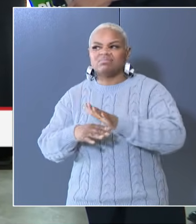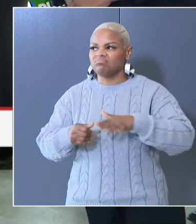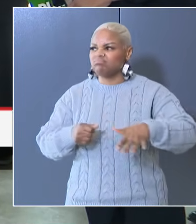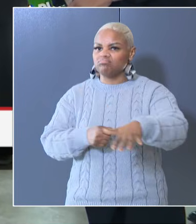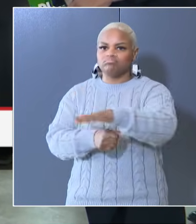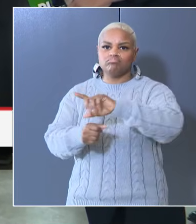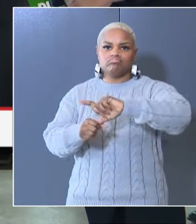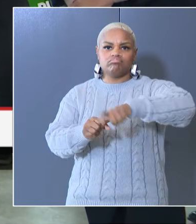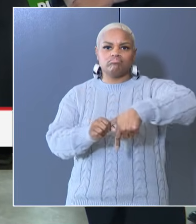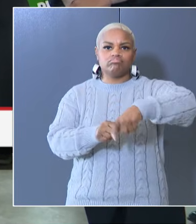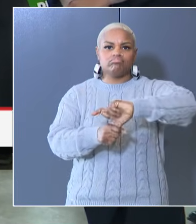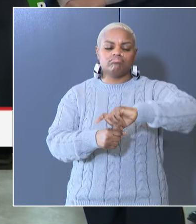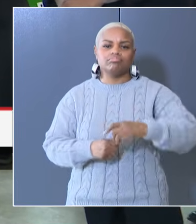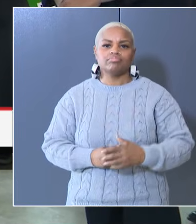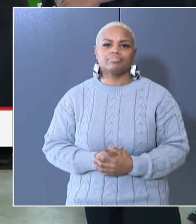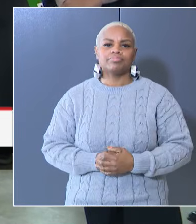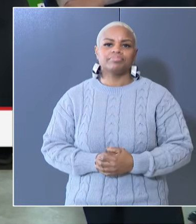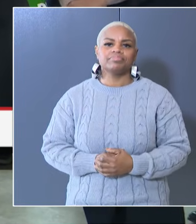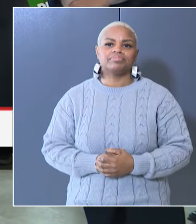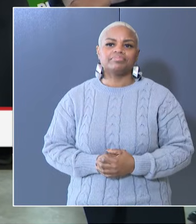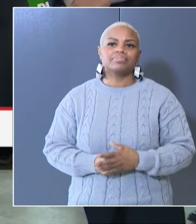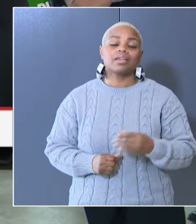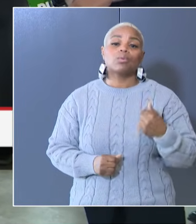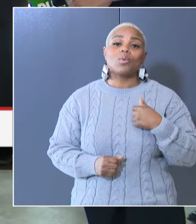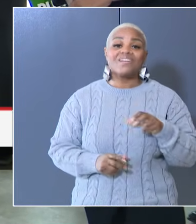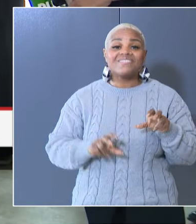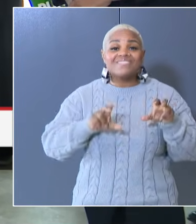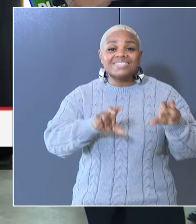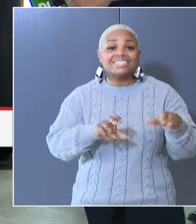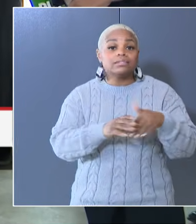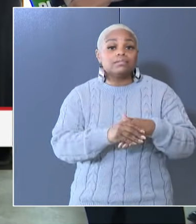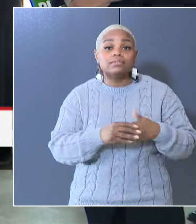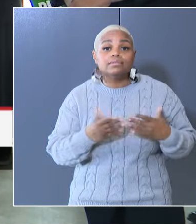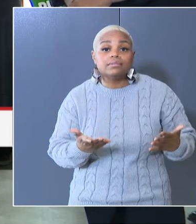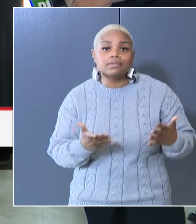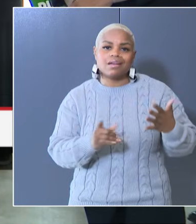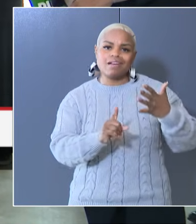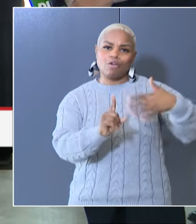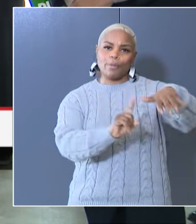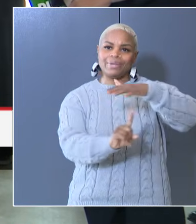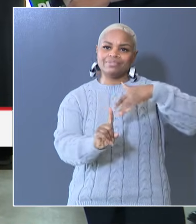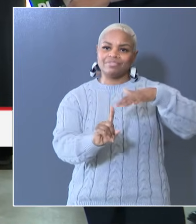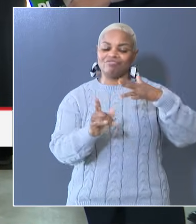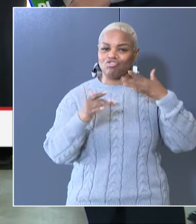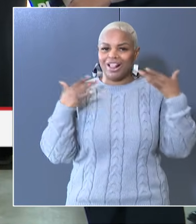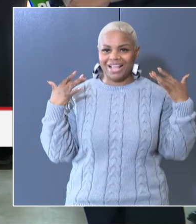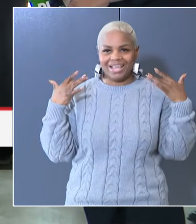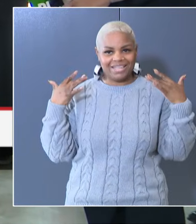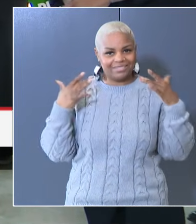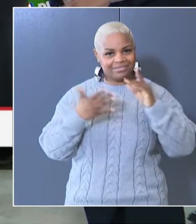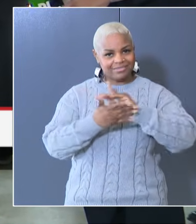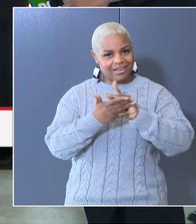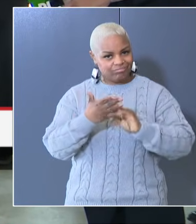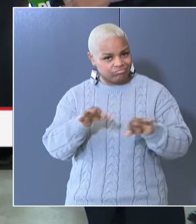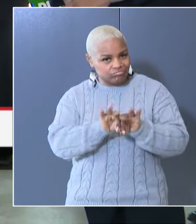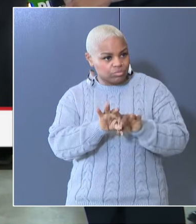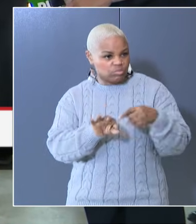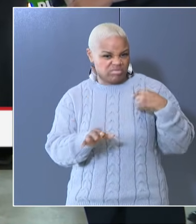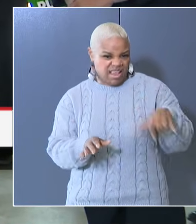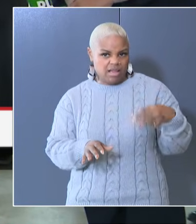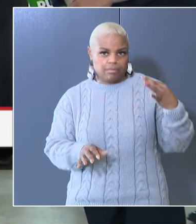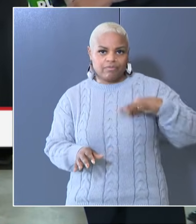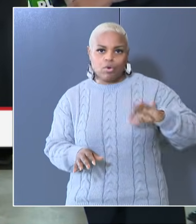efficiency saves both money and makes buildings more resilient. That's our job. Our citizens,